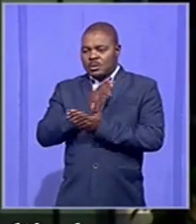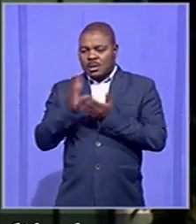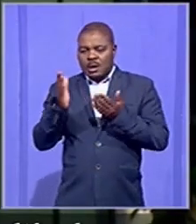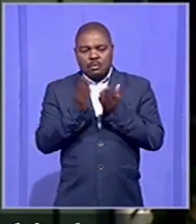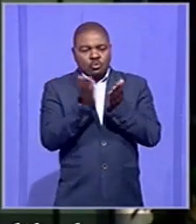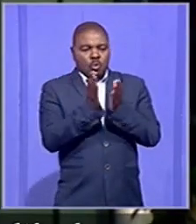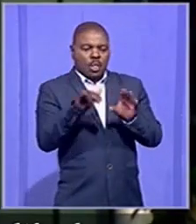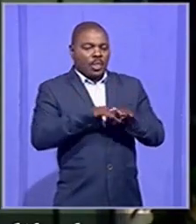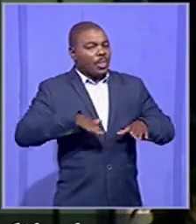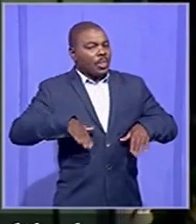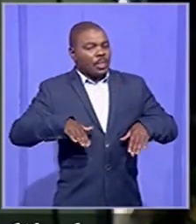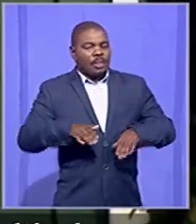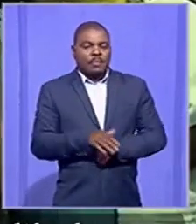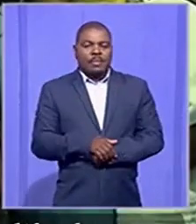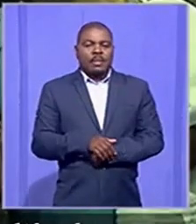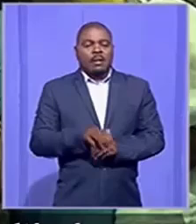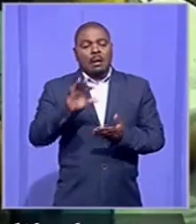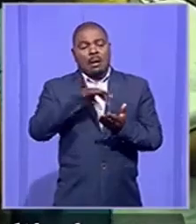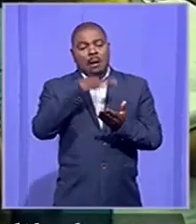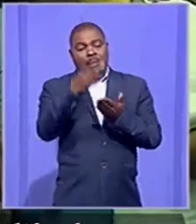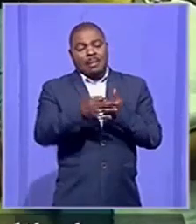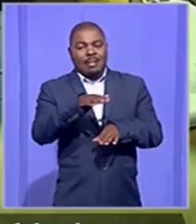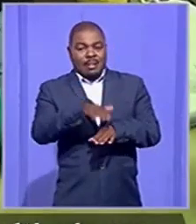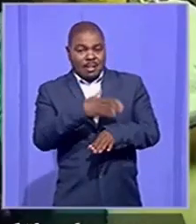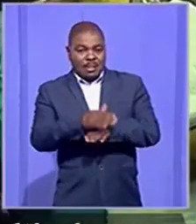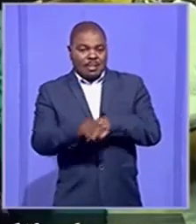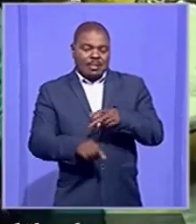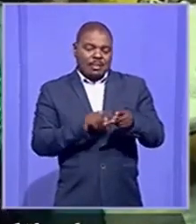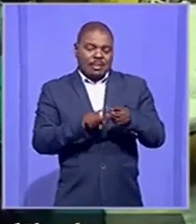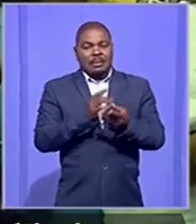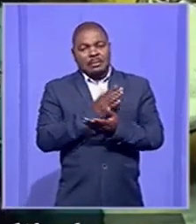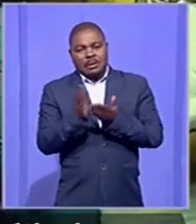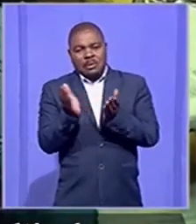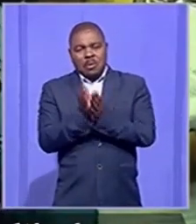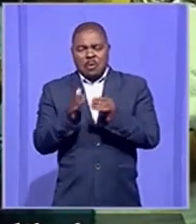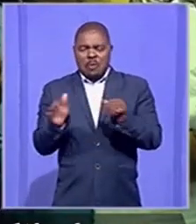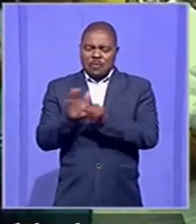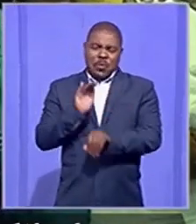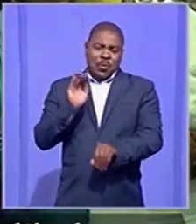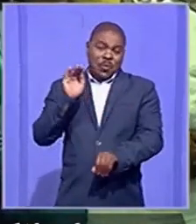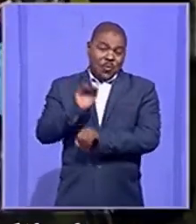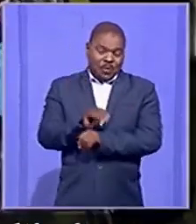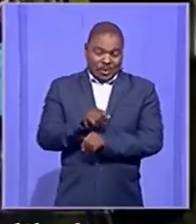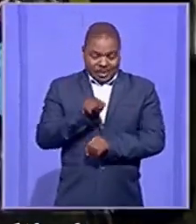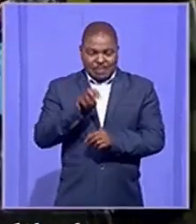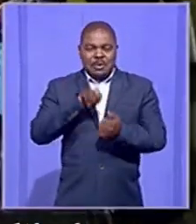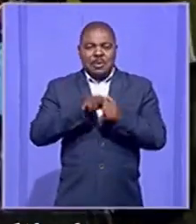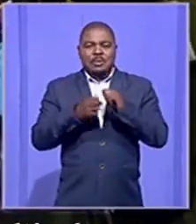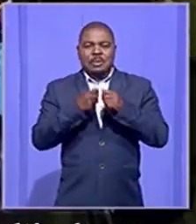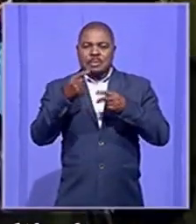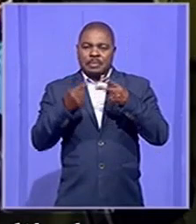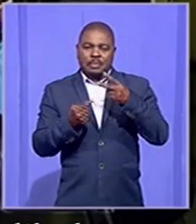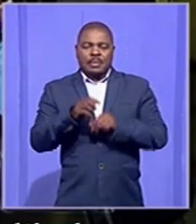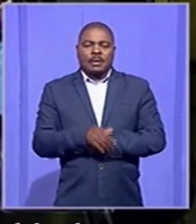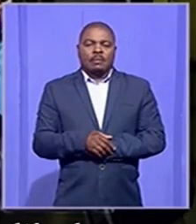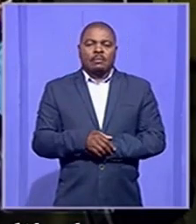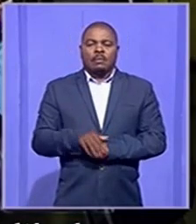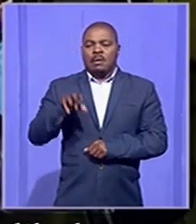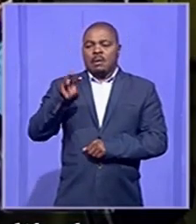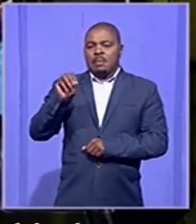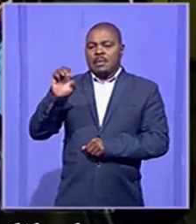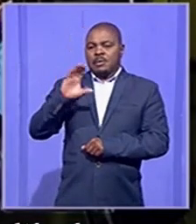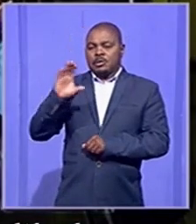manno kwa dikolong. Dikopo tse di dirilweng thari le dikolo tse di tlalang phetelela ke a mangwe a mabaka a bakileng seno. Mokhuduthamaga